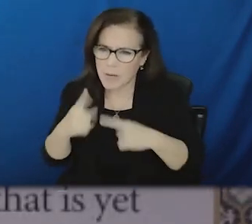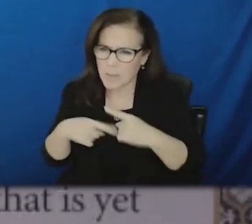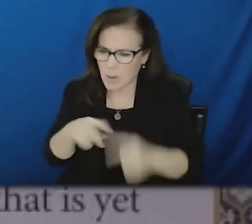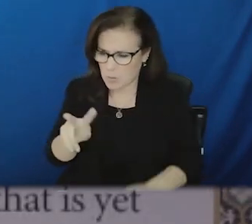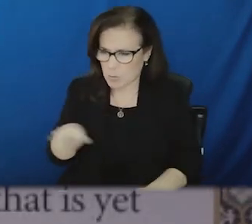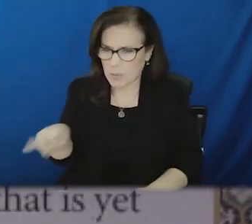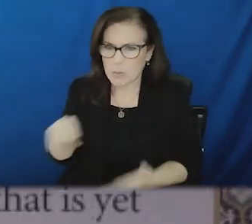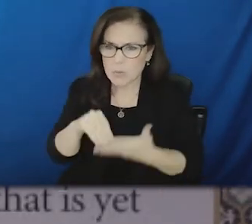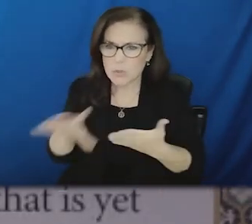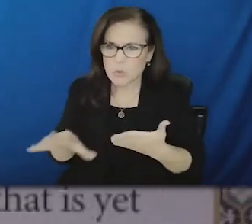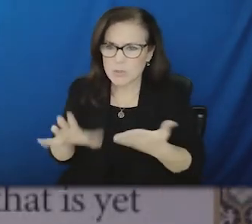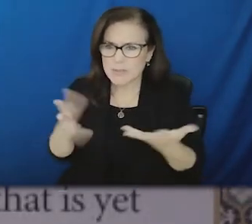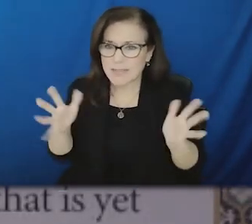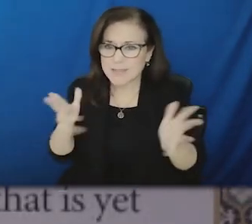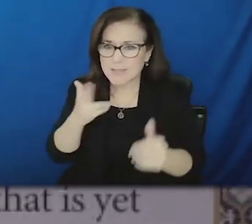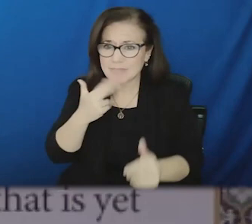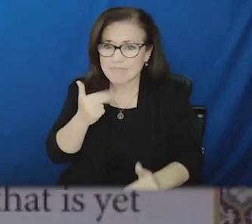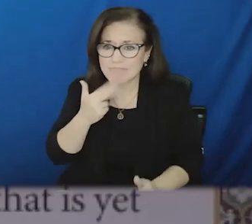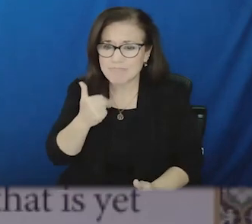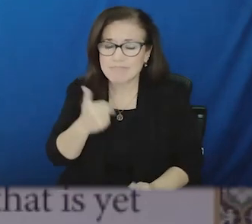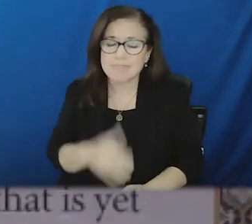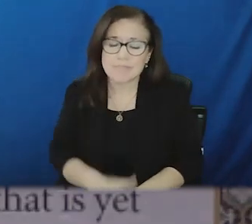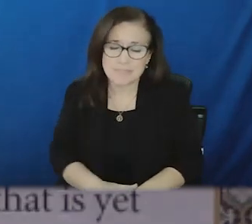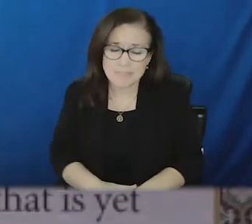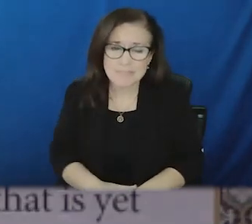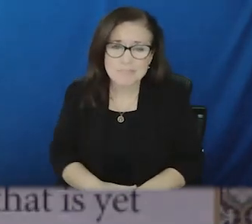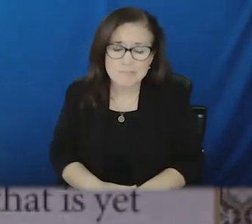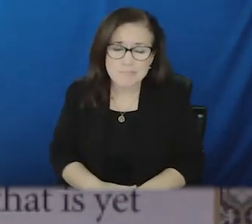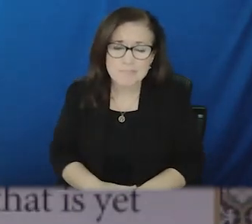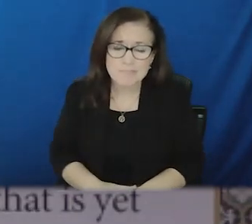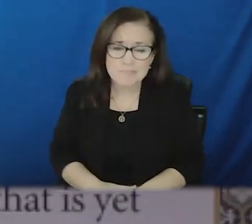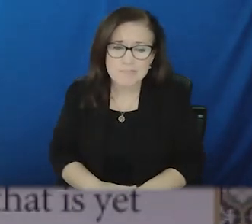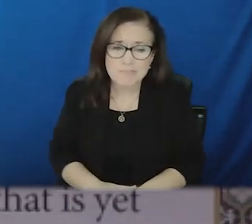having signed up. So can